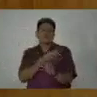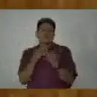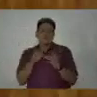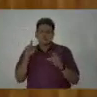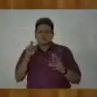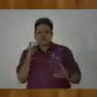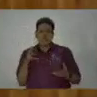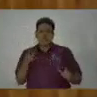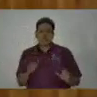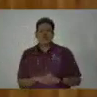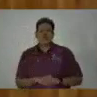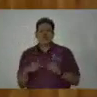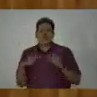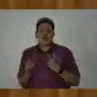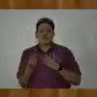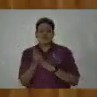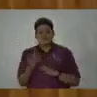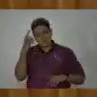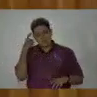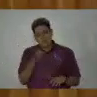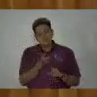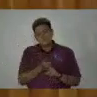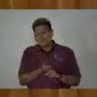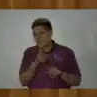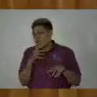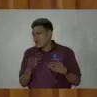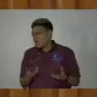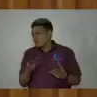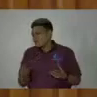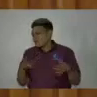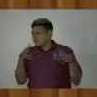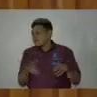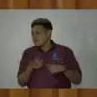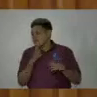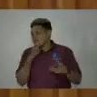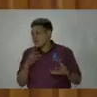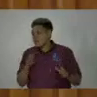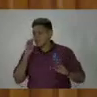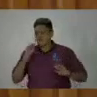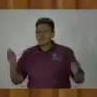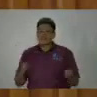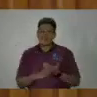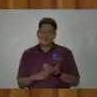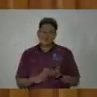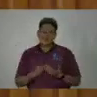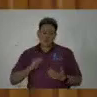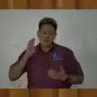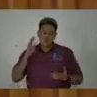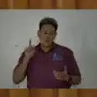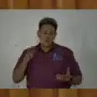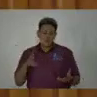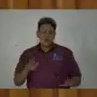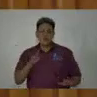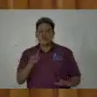So, opposition leader, because the section allows for no debate, I will not be able